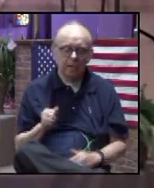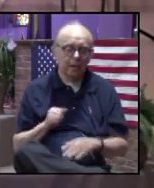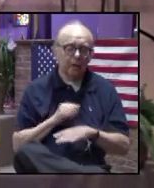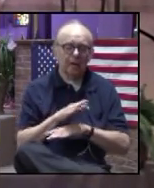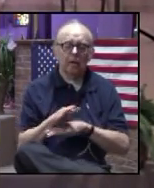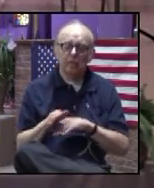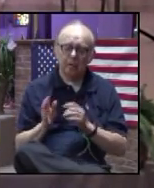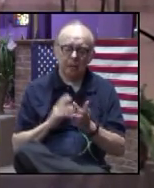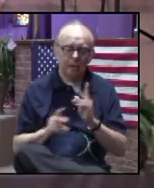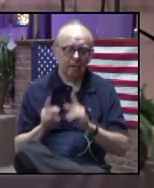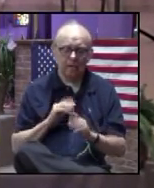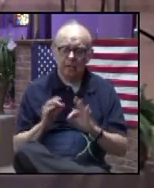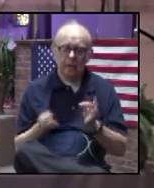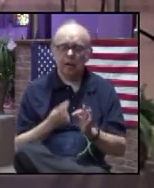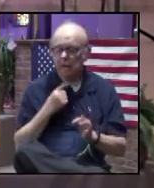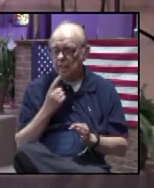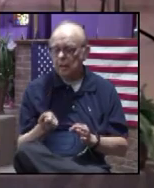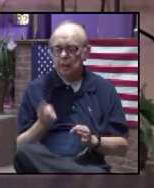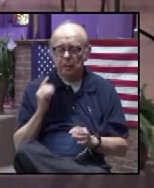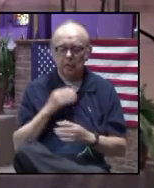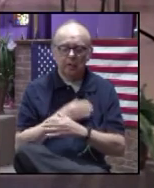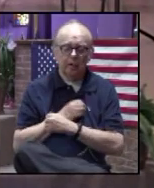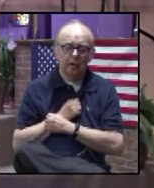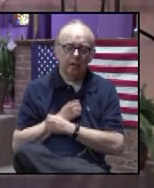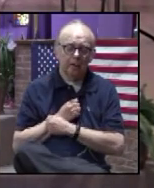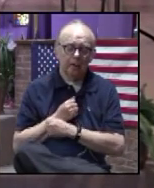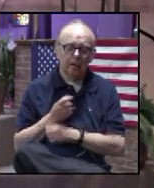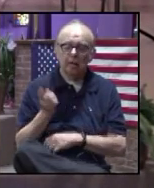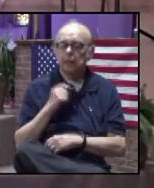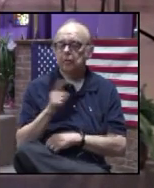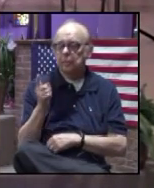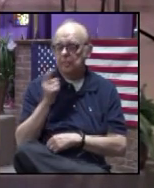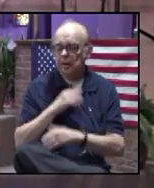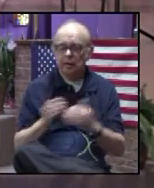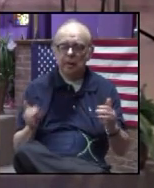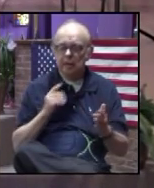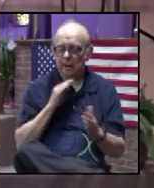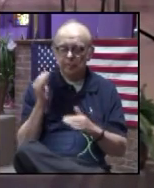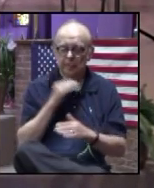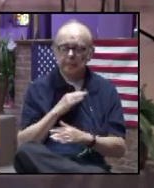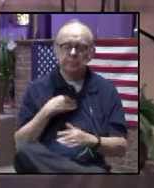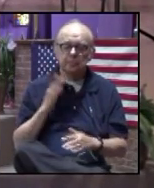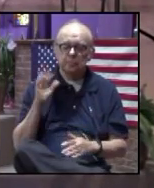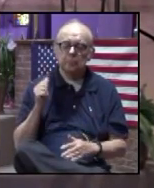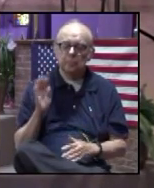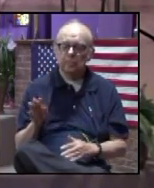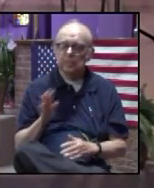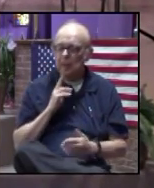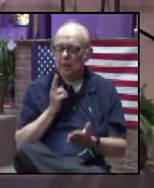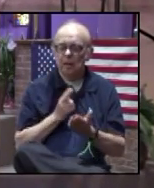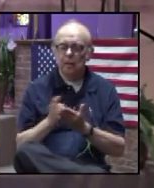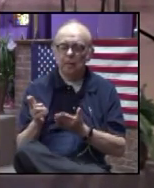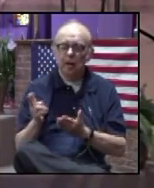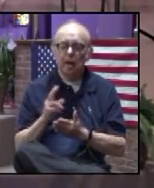people in the family and tell them your loved one's going to heaven and lie to them. My job as a pastor is to be honest and truthful, and that